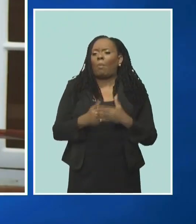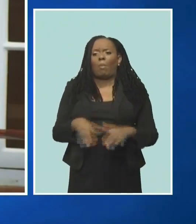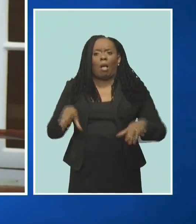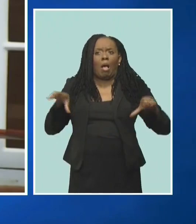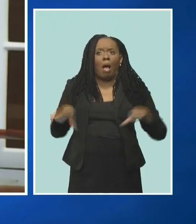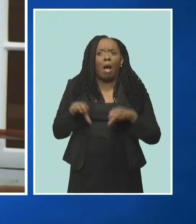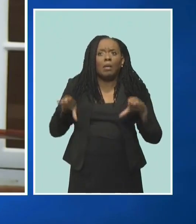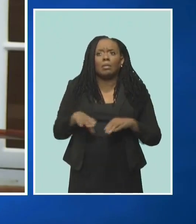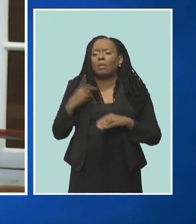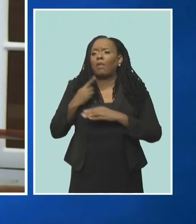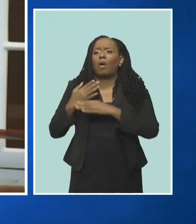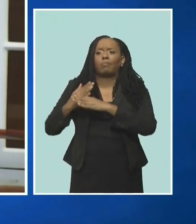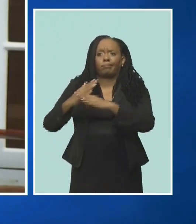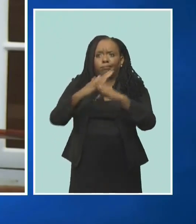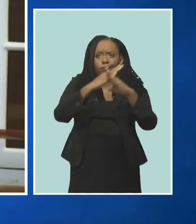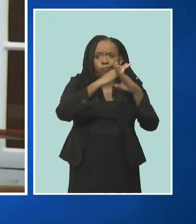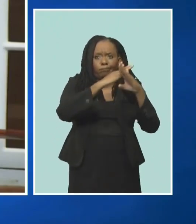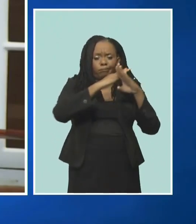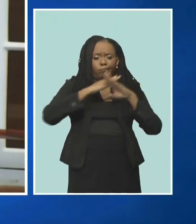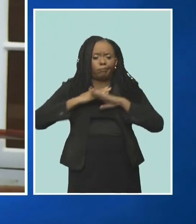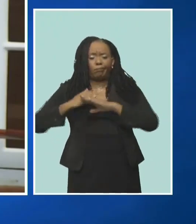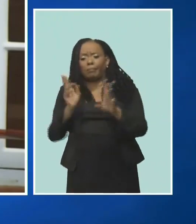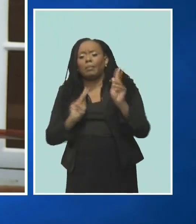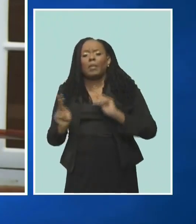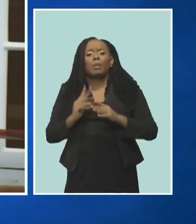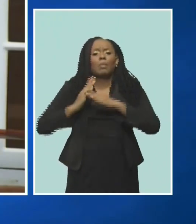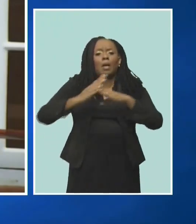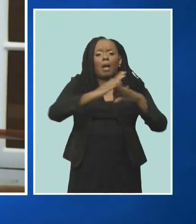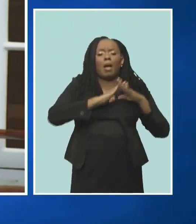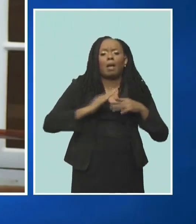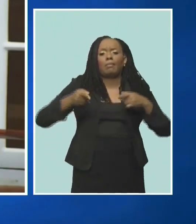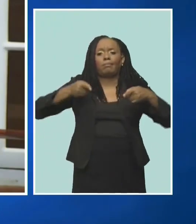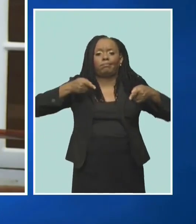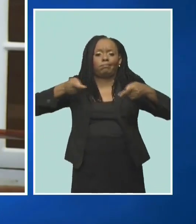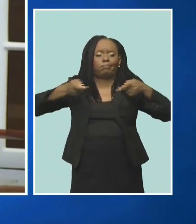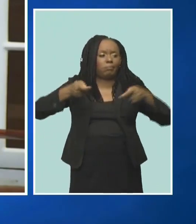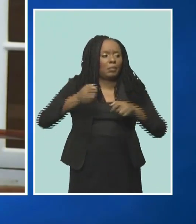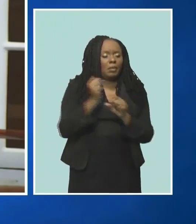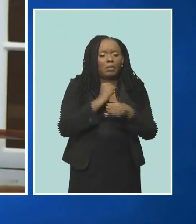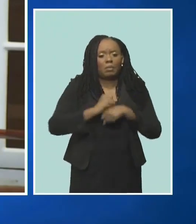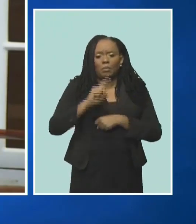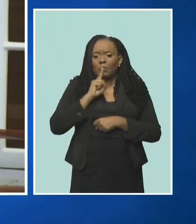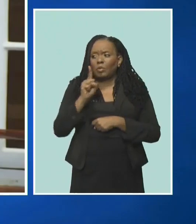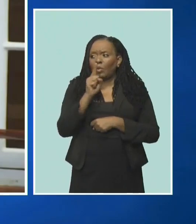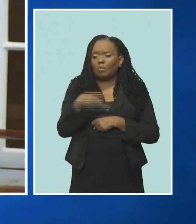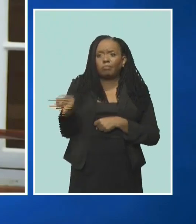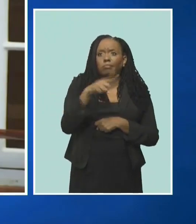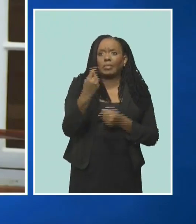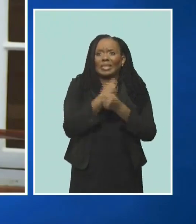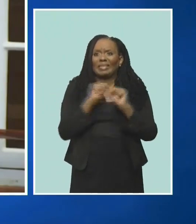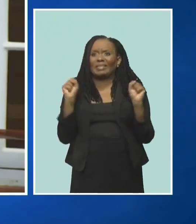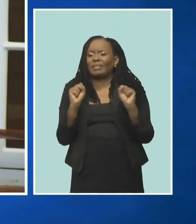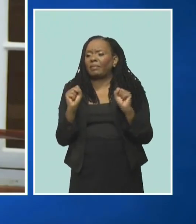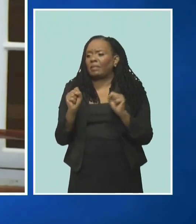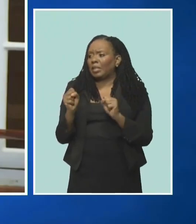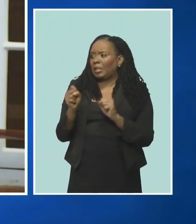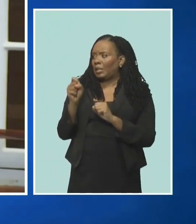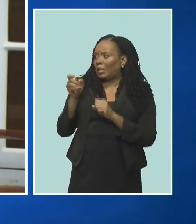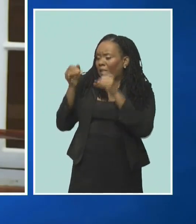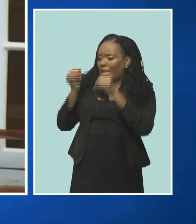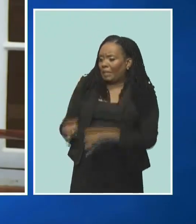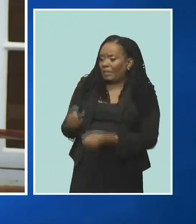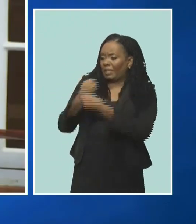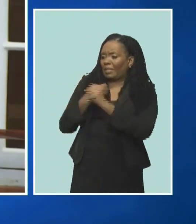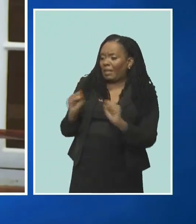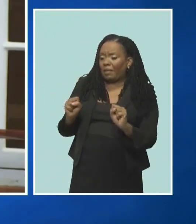to protect the interests of public order, public safety, individual safety,